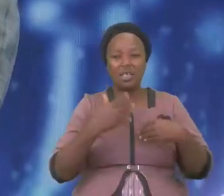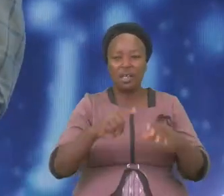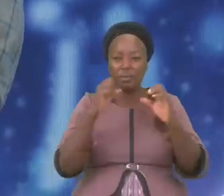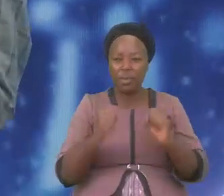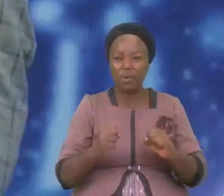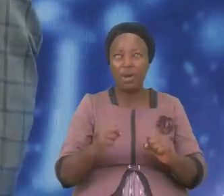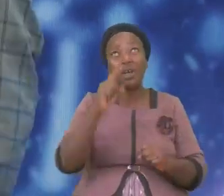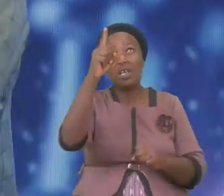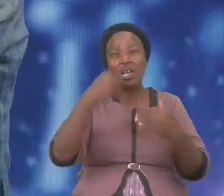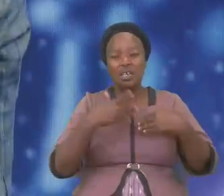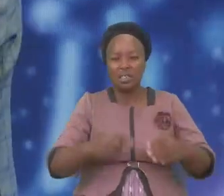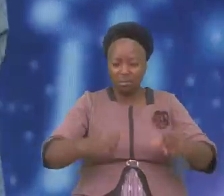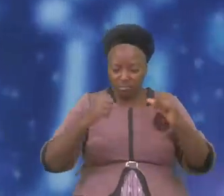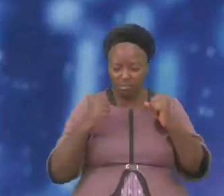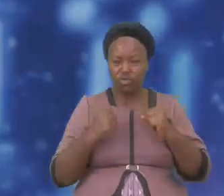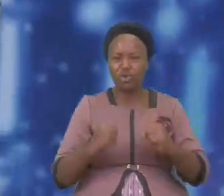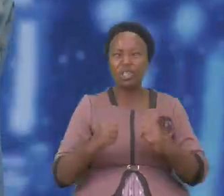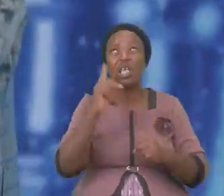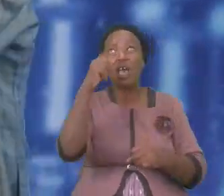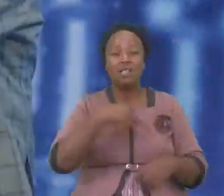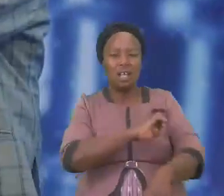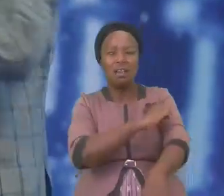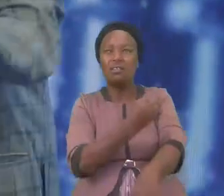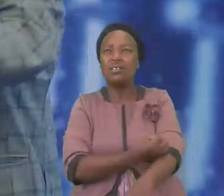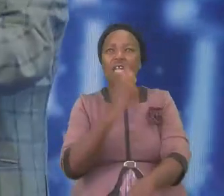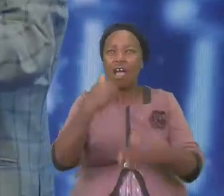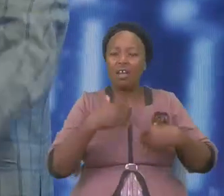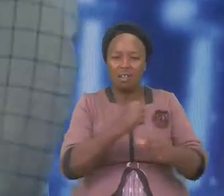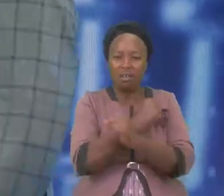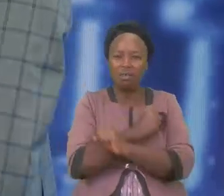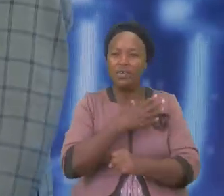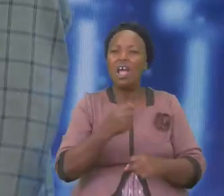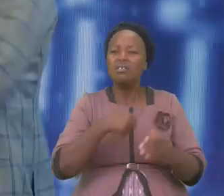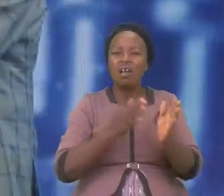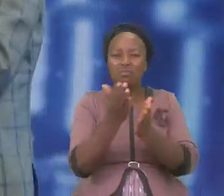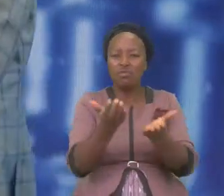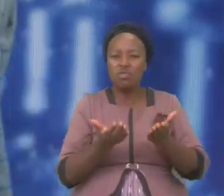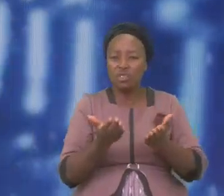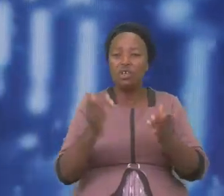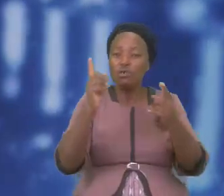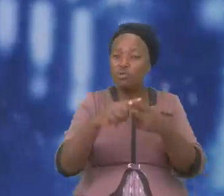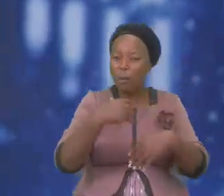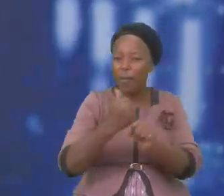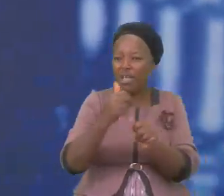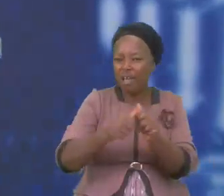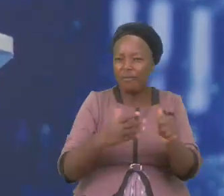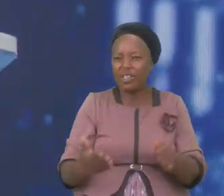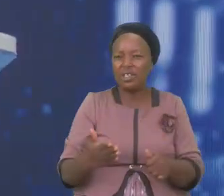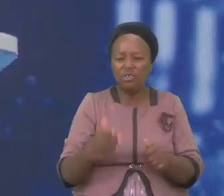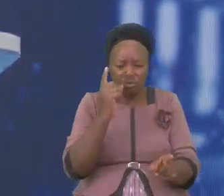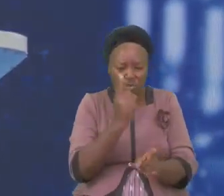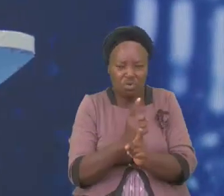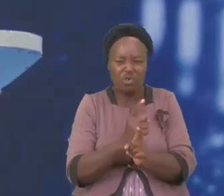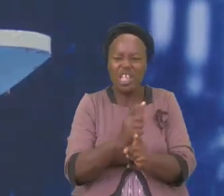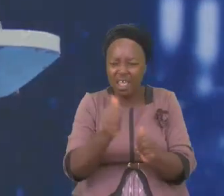He has the willingness to make everything, literally everything, better in your